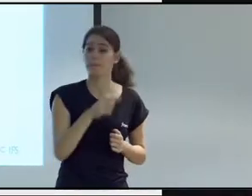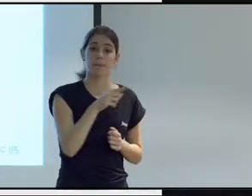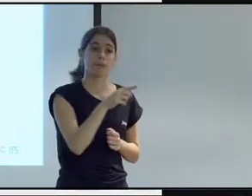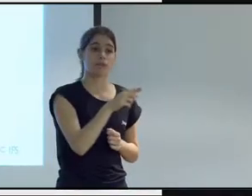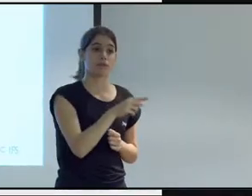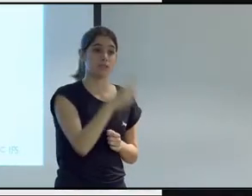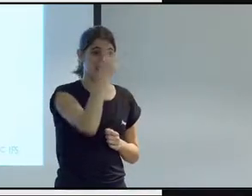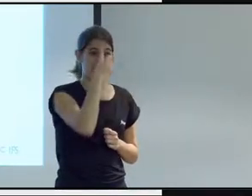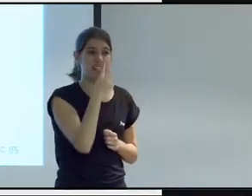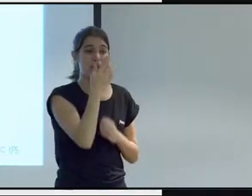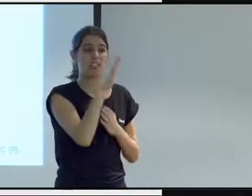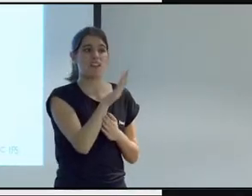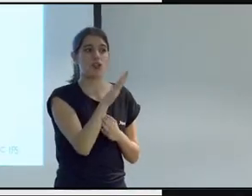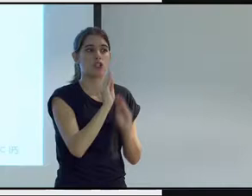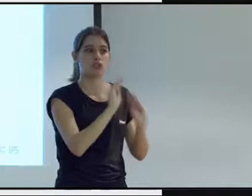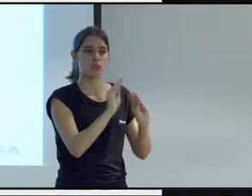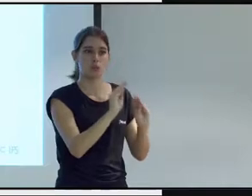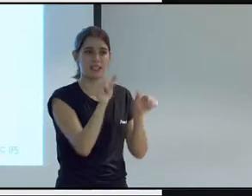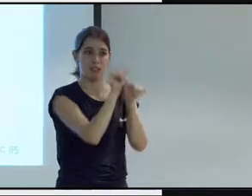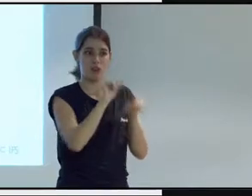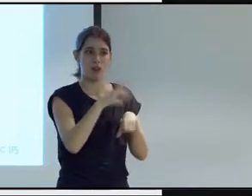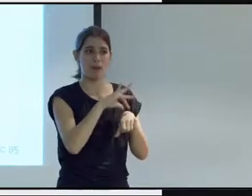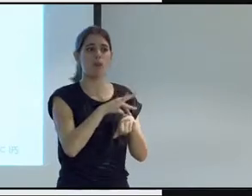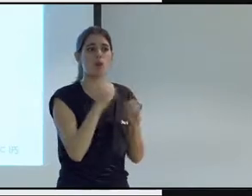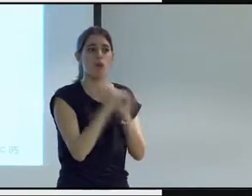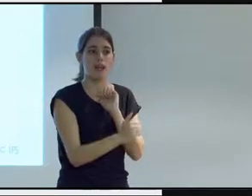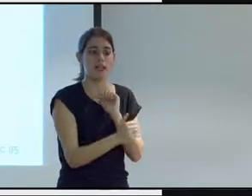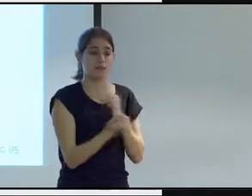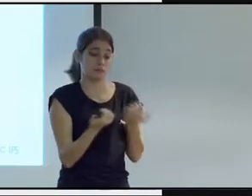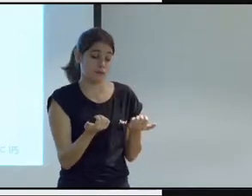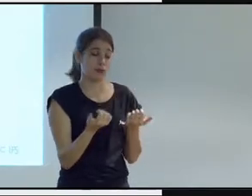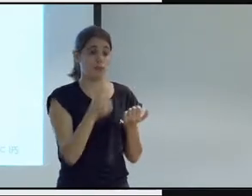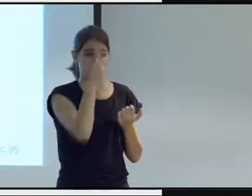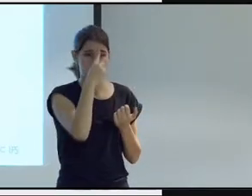institutionalization, rehabilitation of a person. And then here